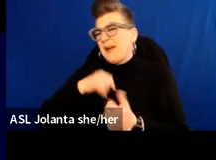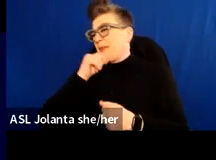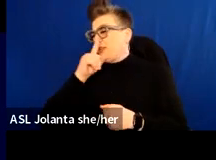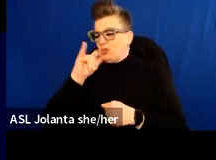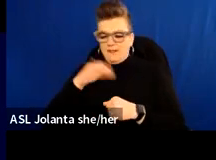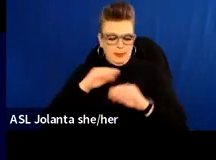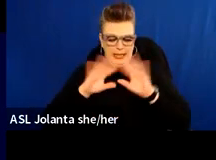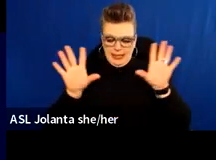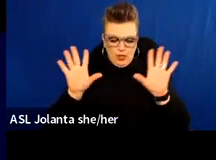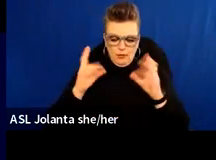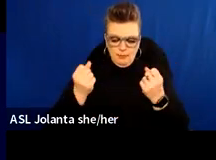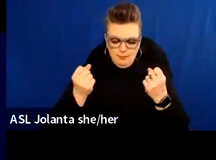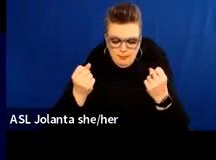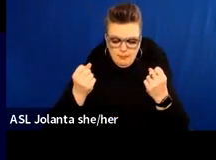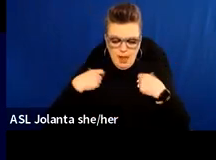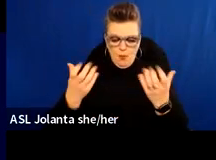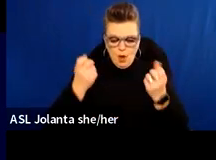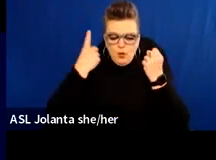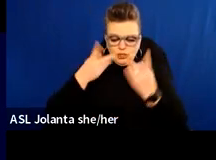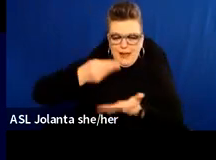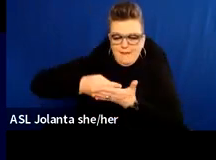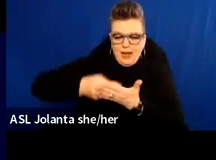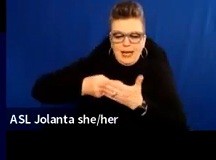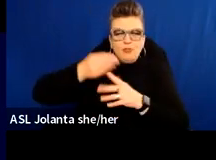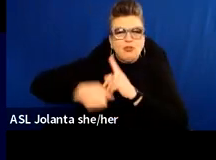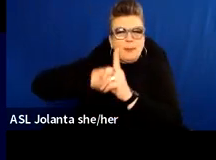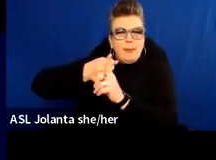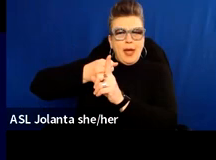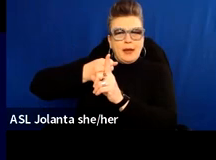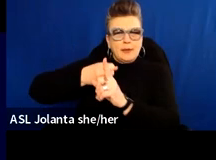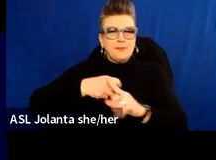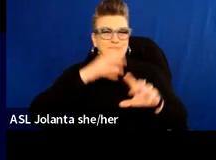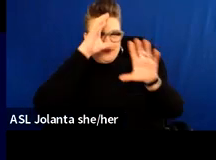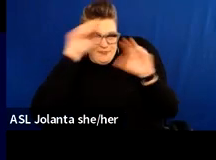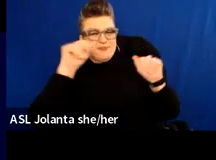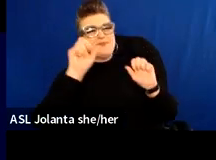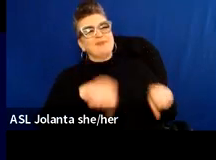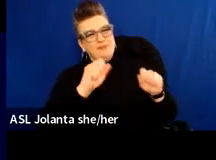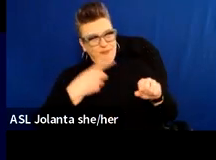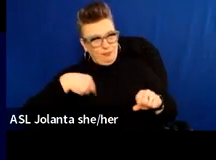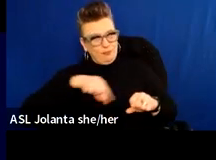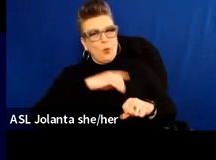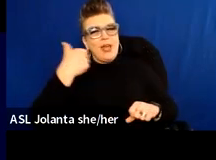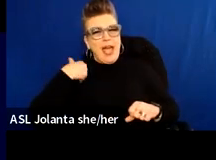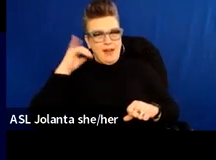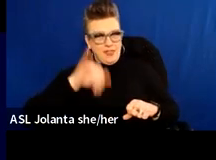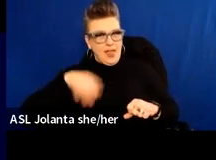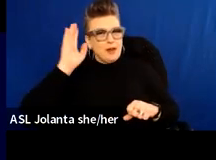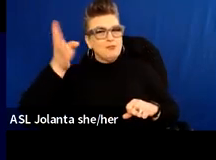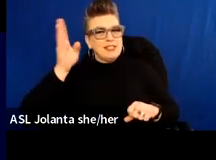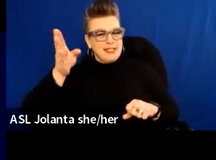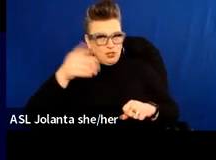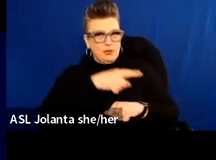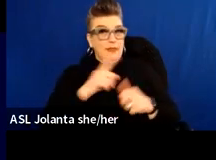i want to understand what the financial implications are yeah and we had that we have that presentation in the first high school